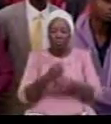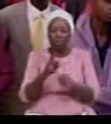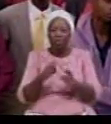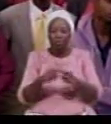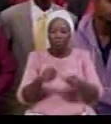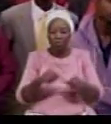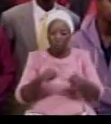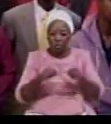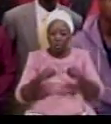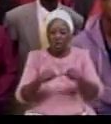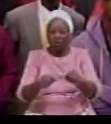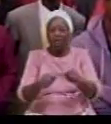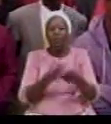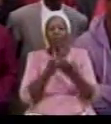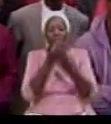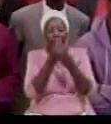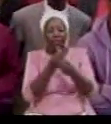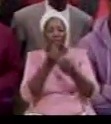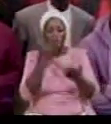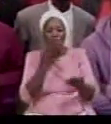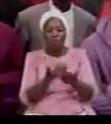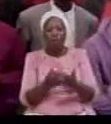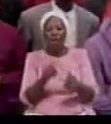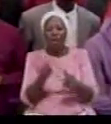well every day,